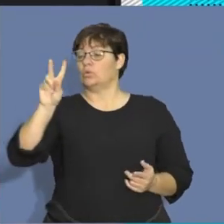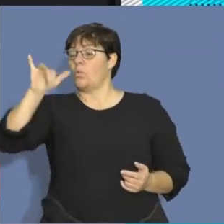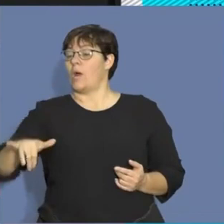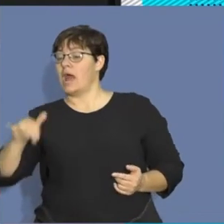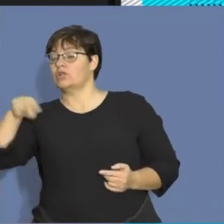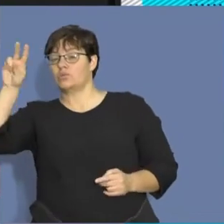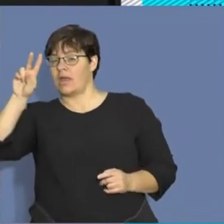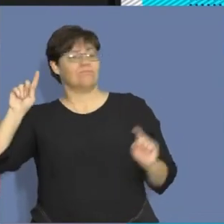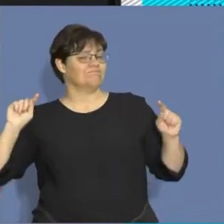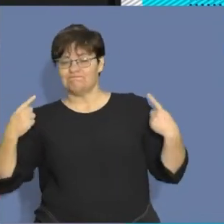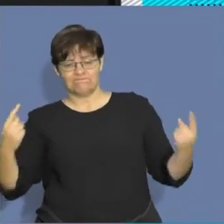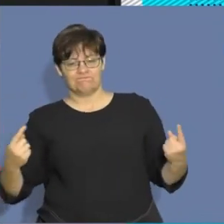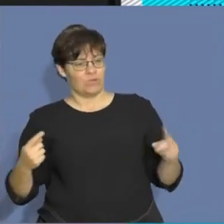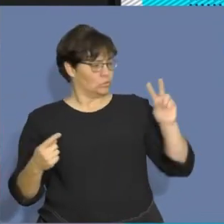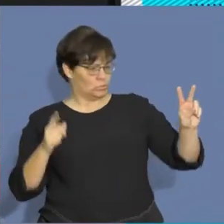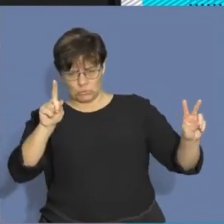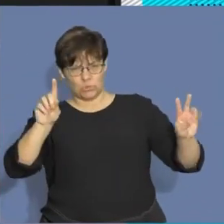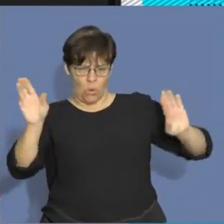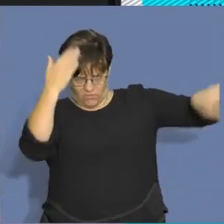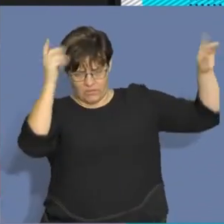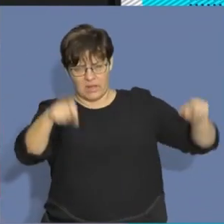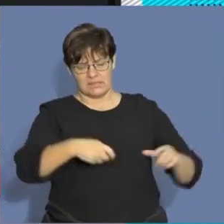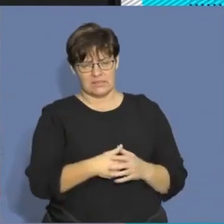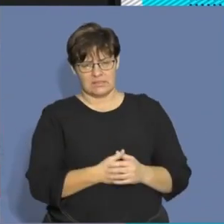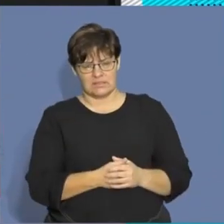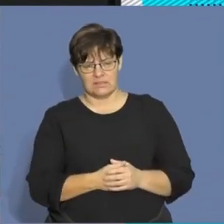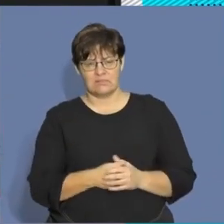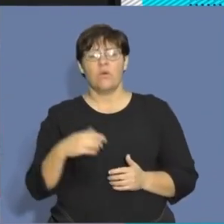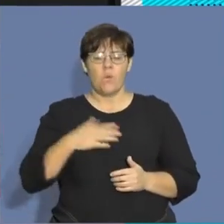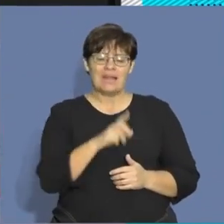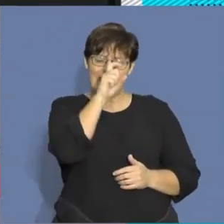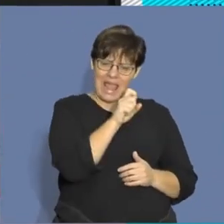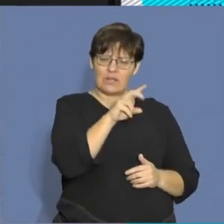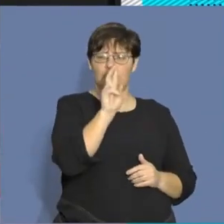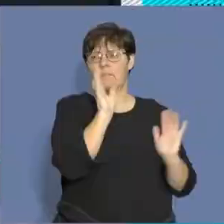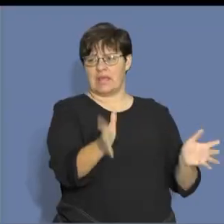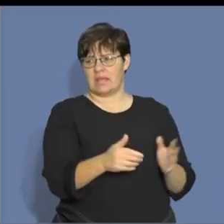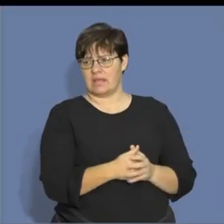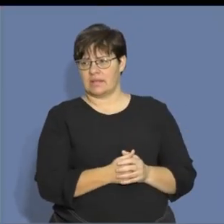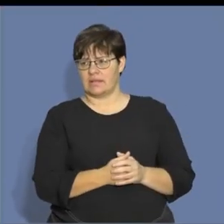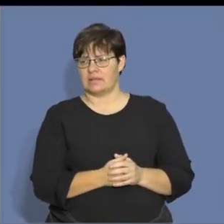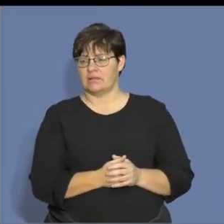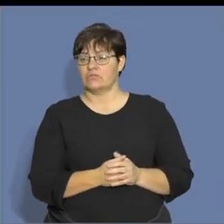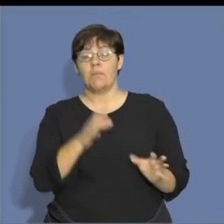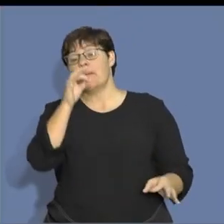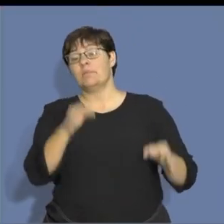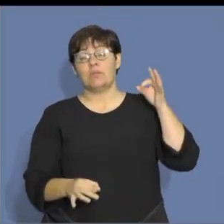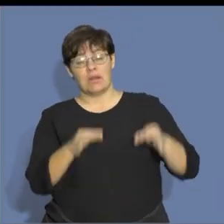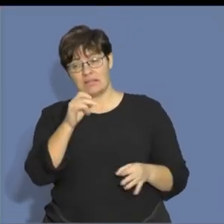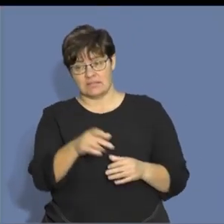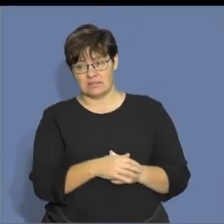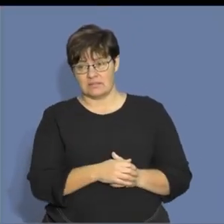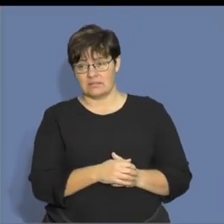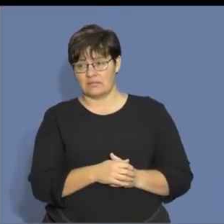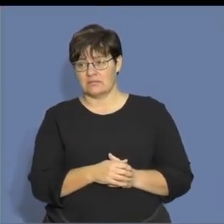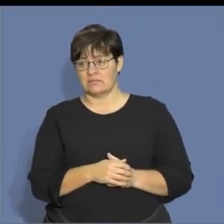square nicely like we did in the previous one. So I want it to be x squared. So what we can do here to manipulate it, and let me just erase